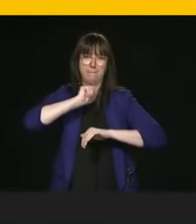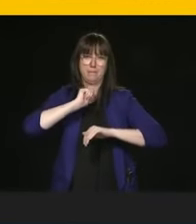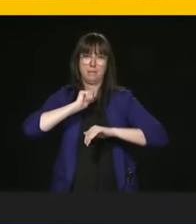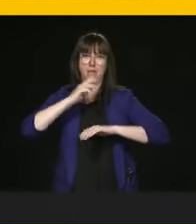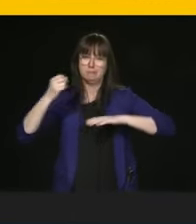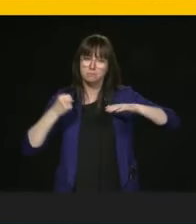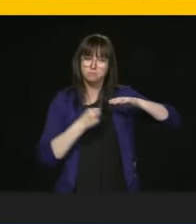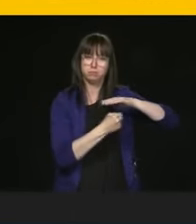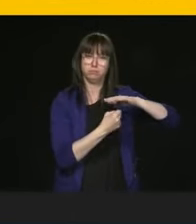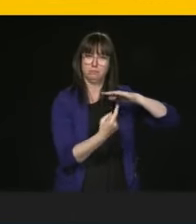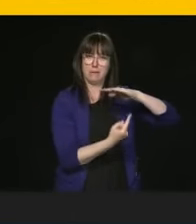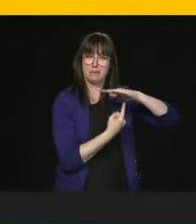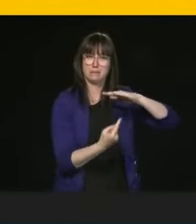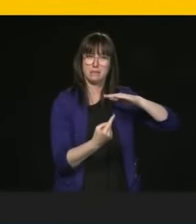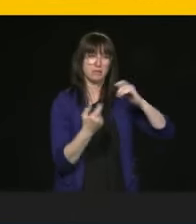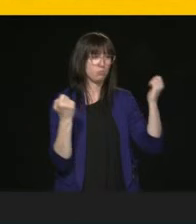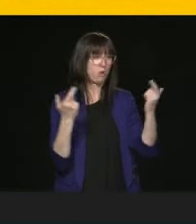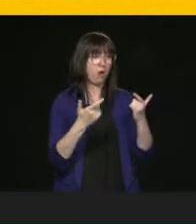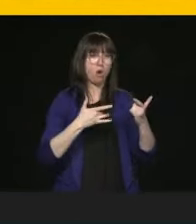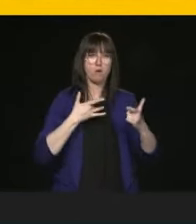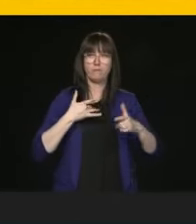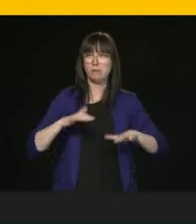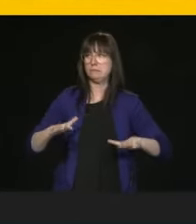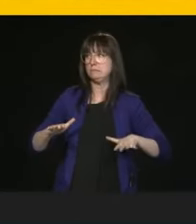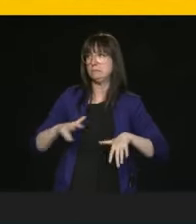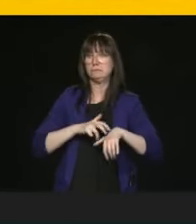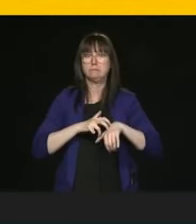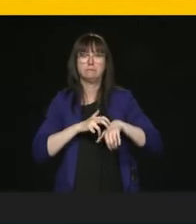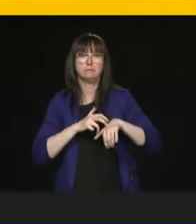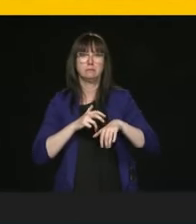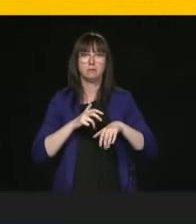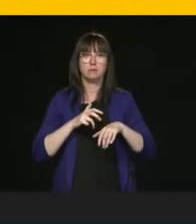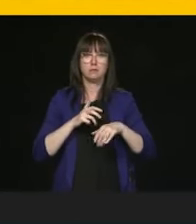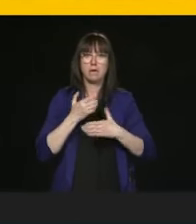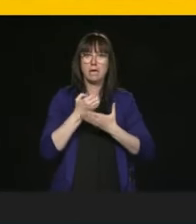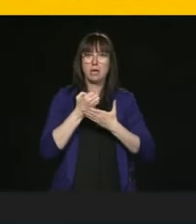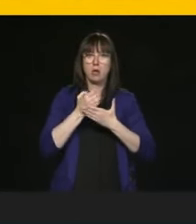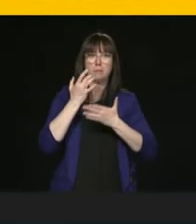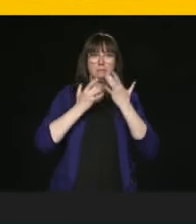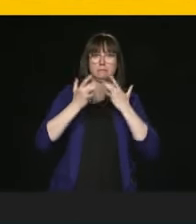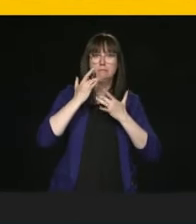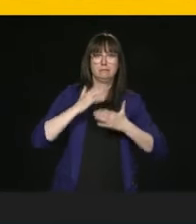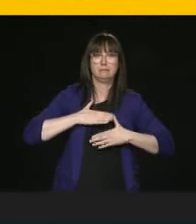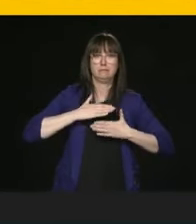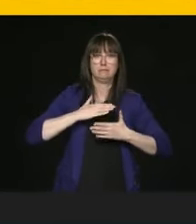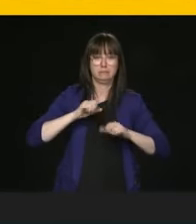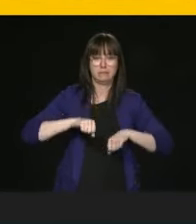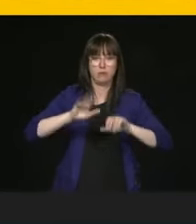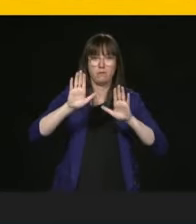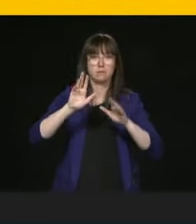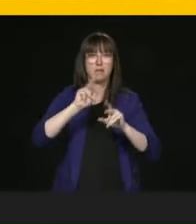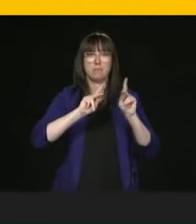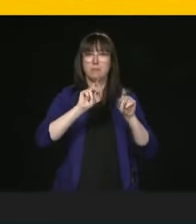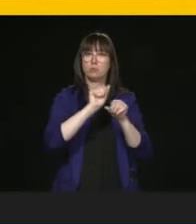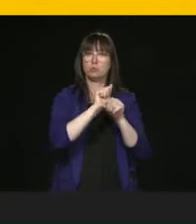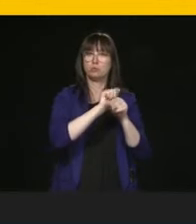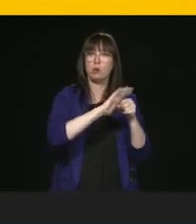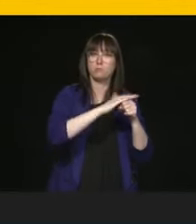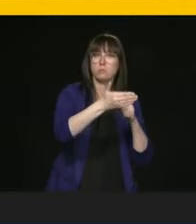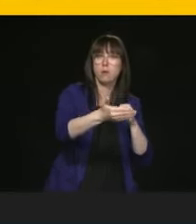also made economic sacrifices. People have lost their jobs. People are having difficulty making ends